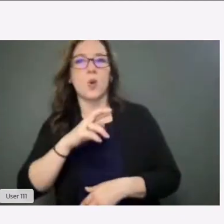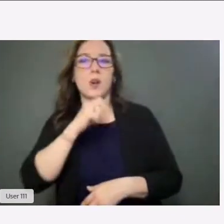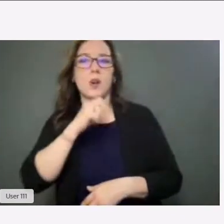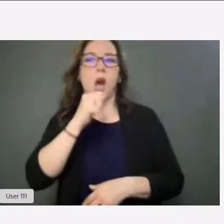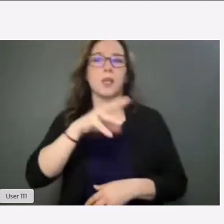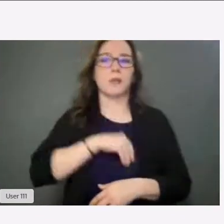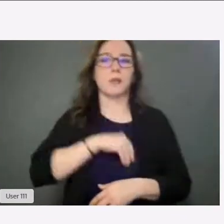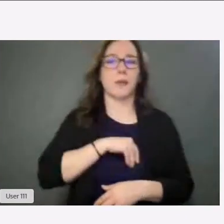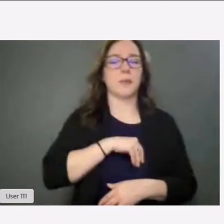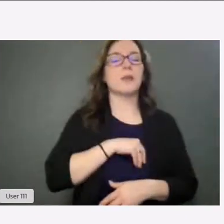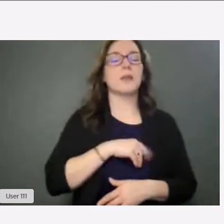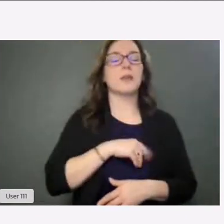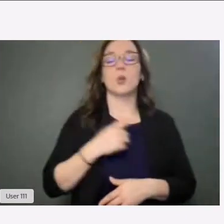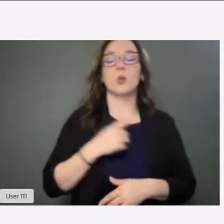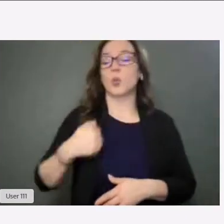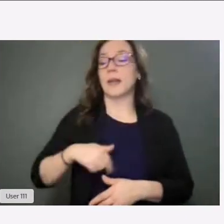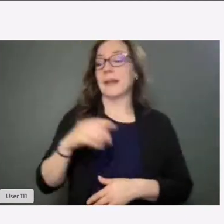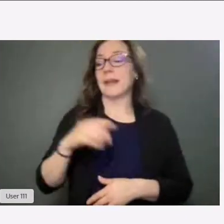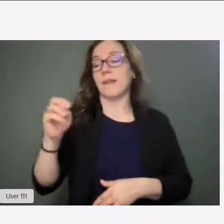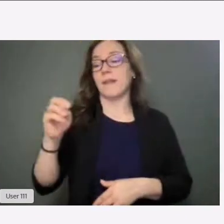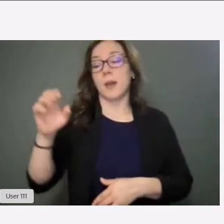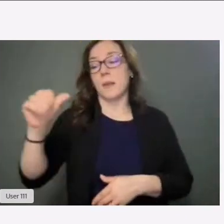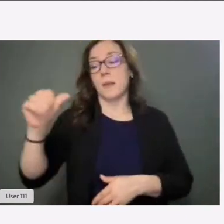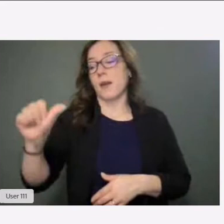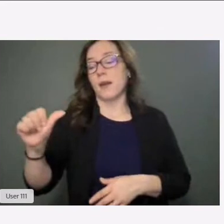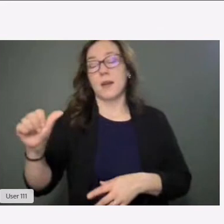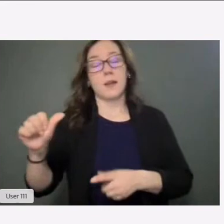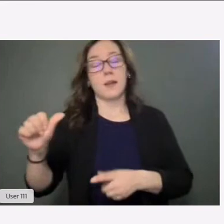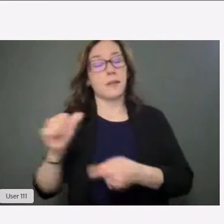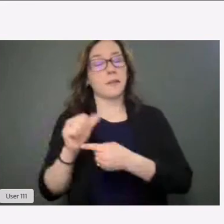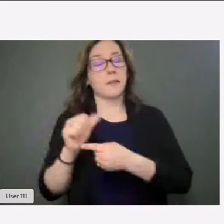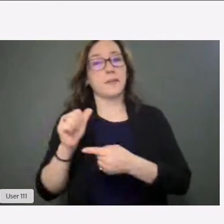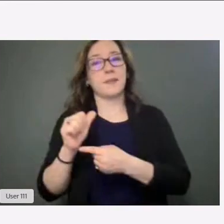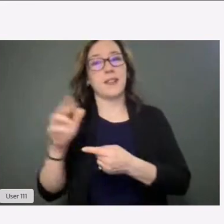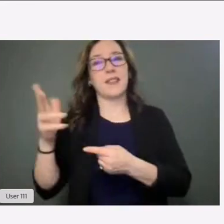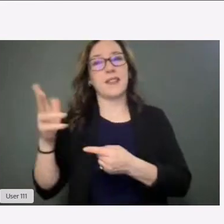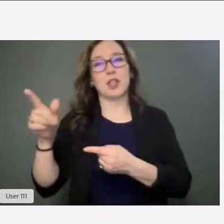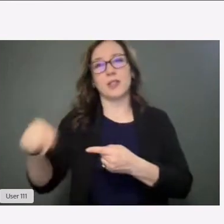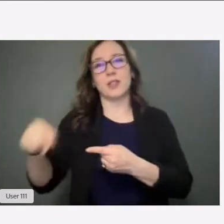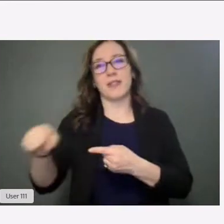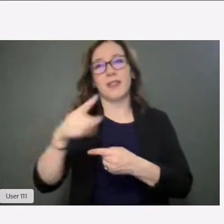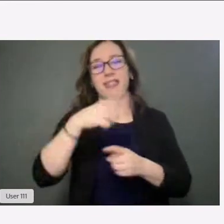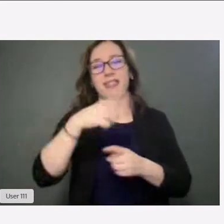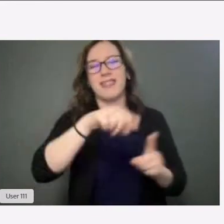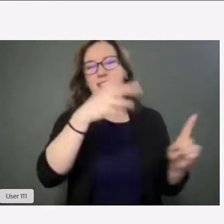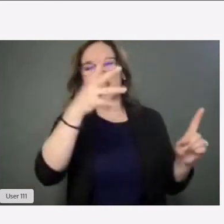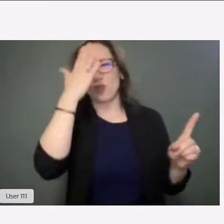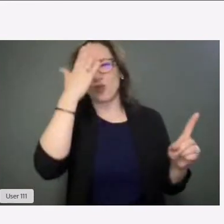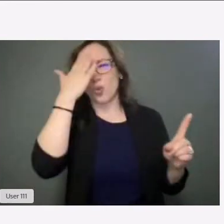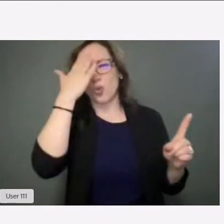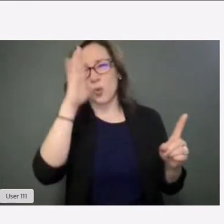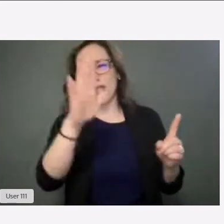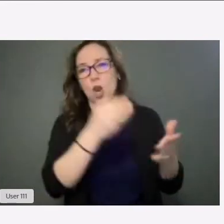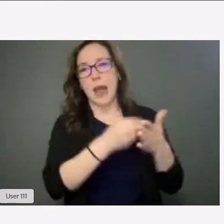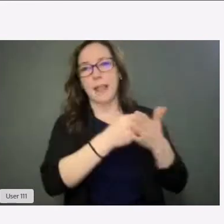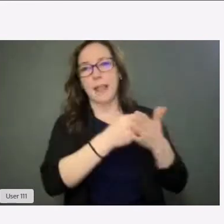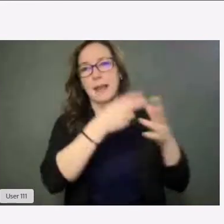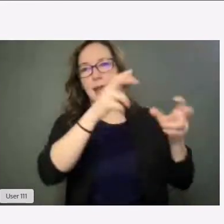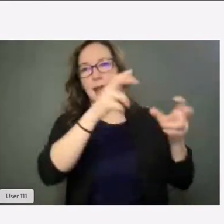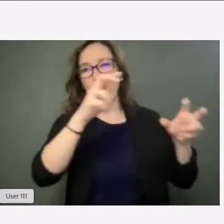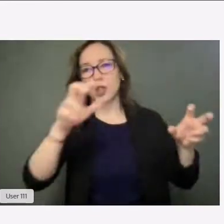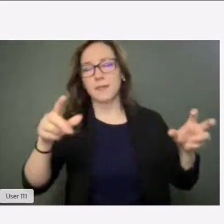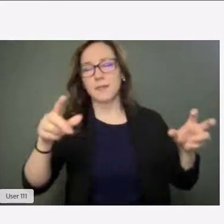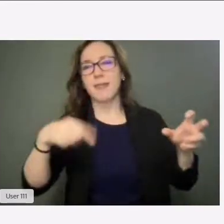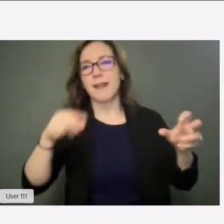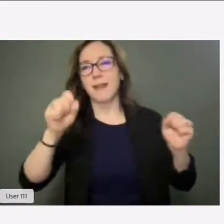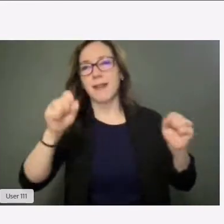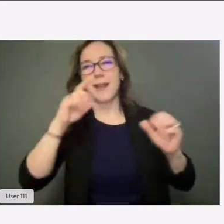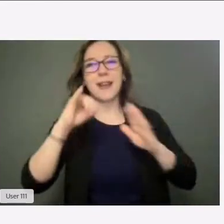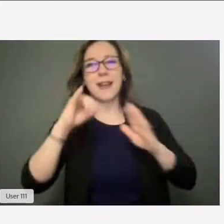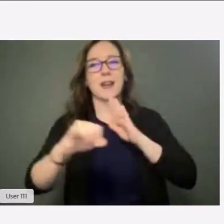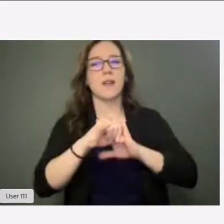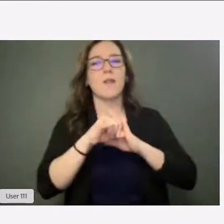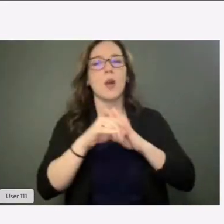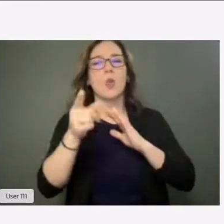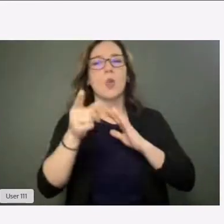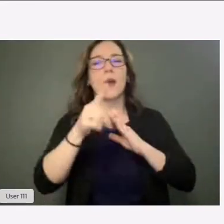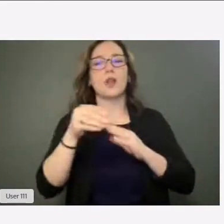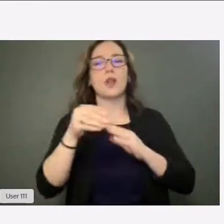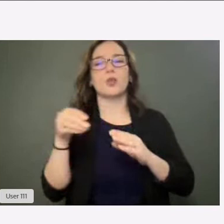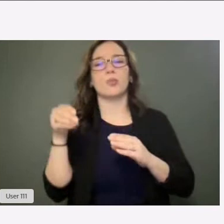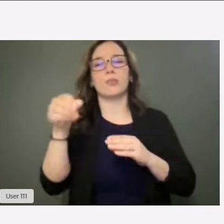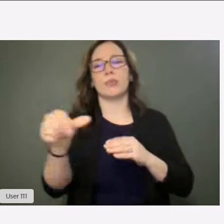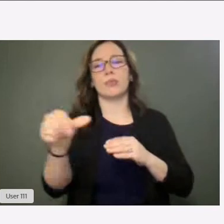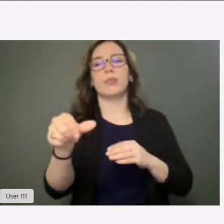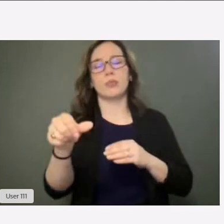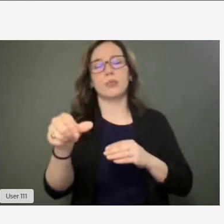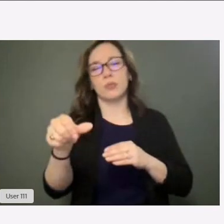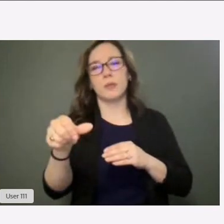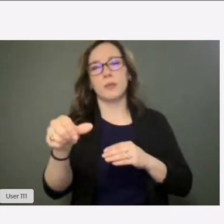we as FEMA, we don't, like I said, they already know their allocations up front and they identify which projects to put forward for funding. So from